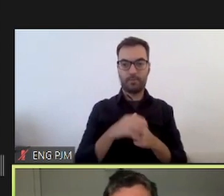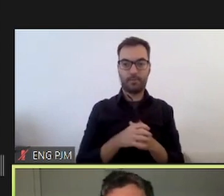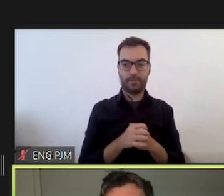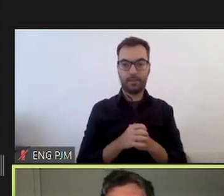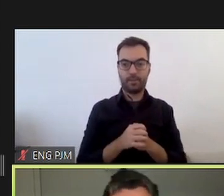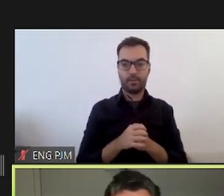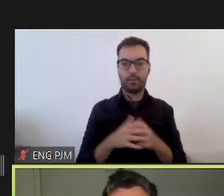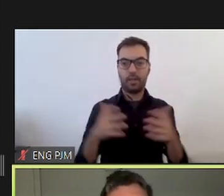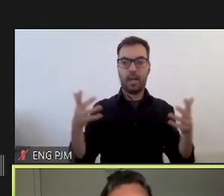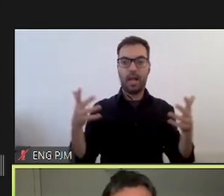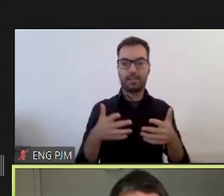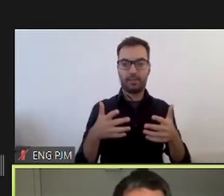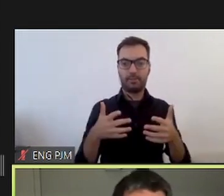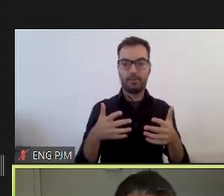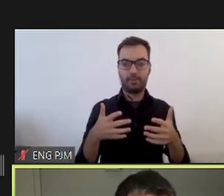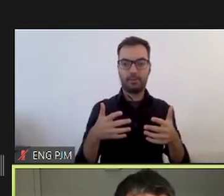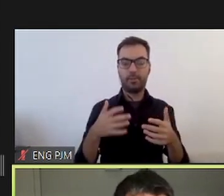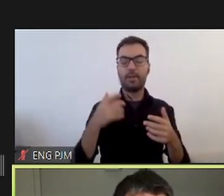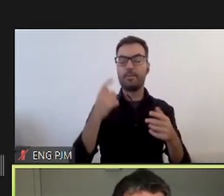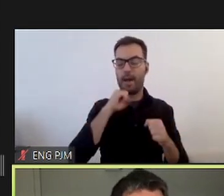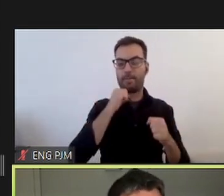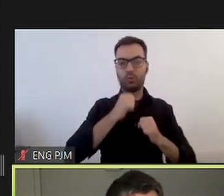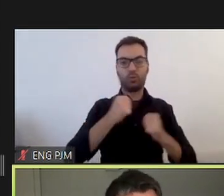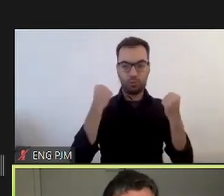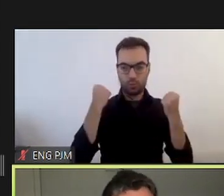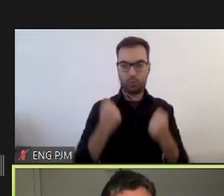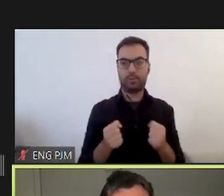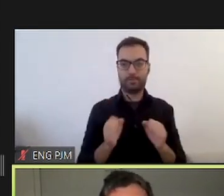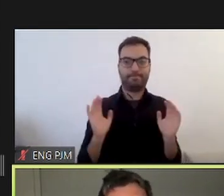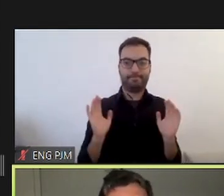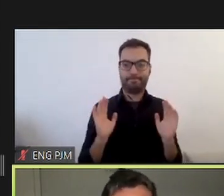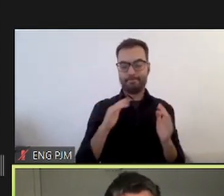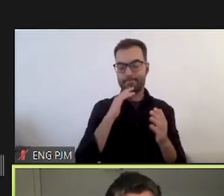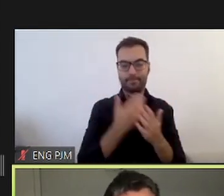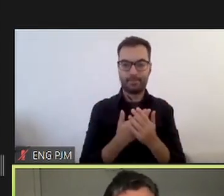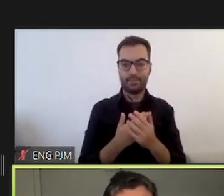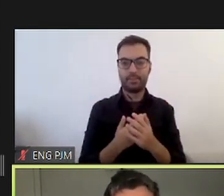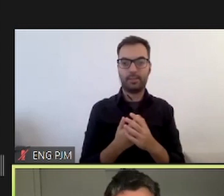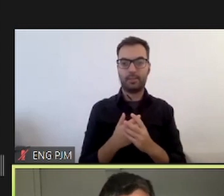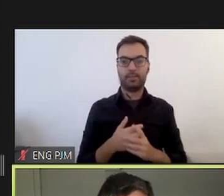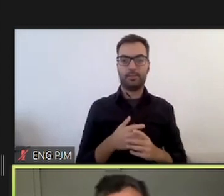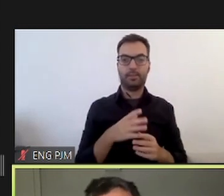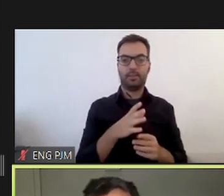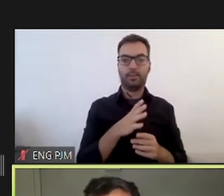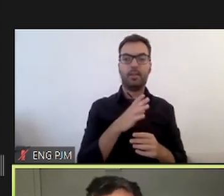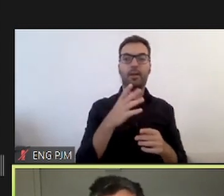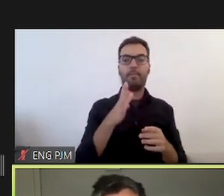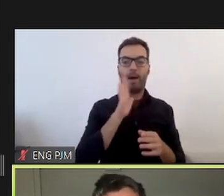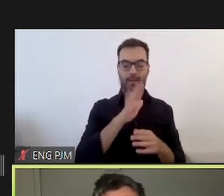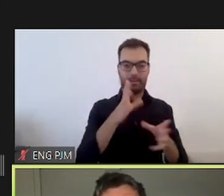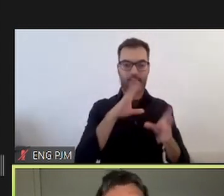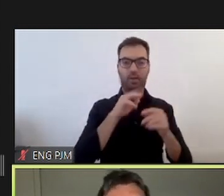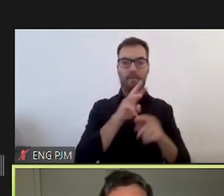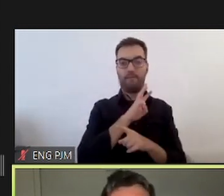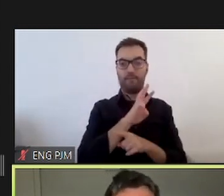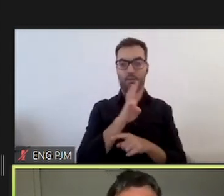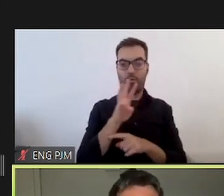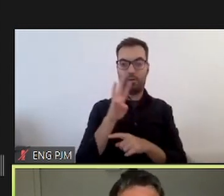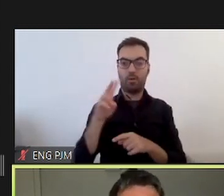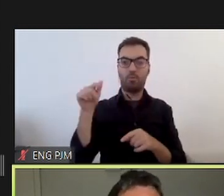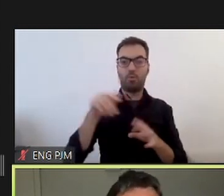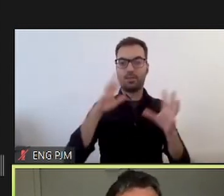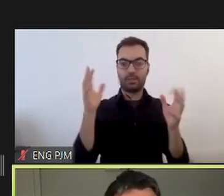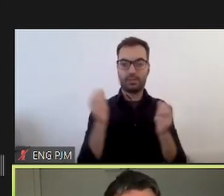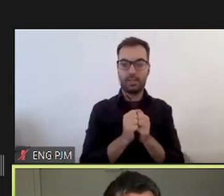exam is a super hard, I would say, because you're receiving a web page, and you need to find